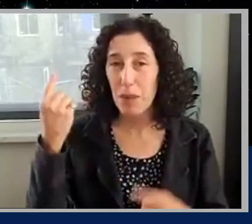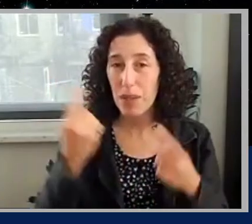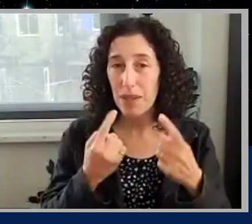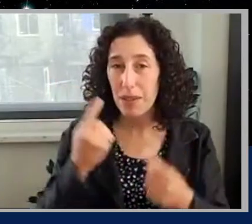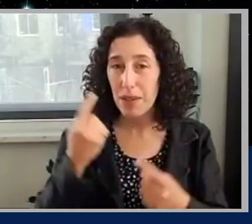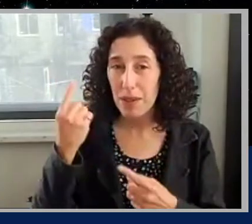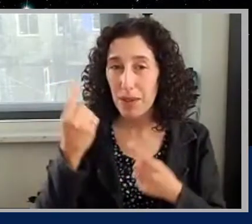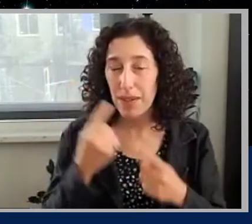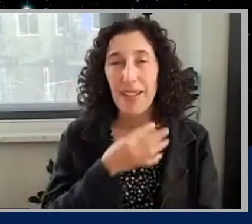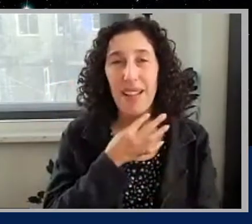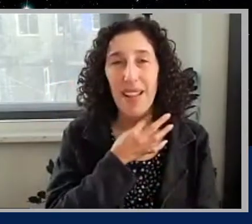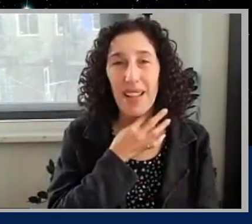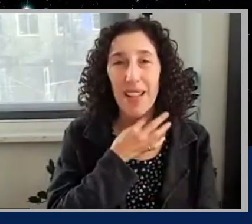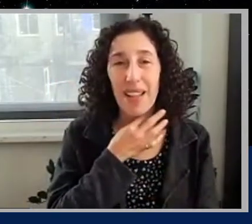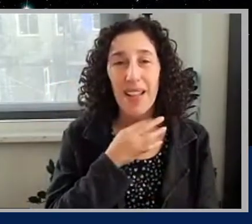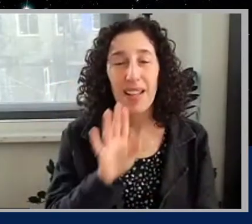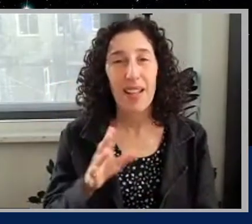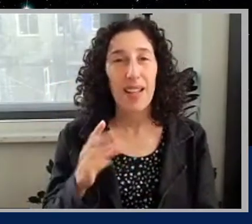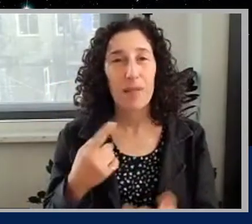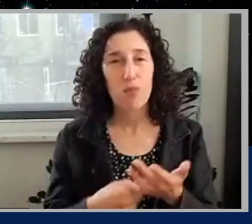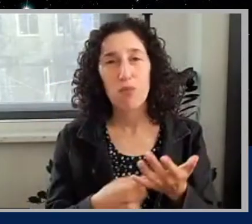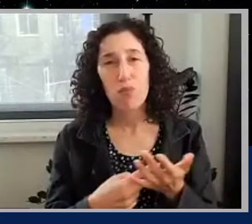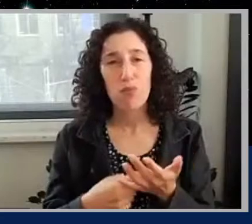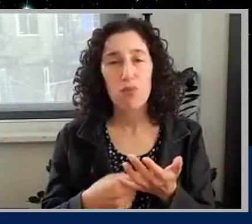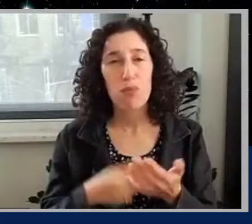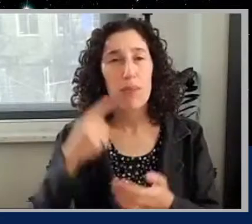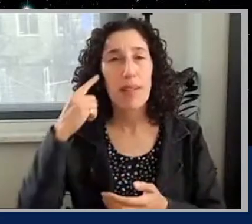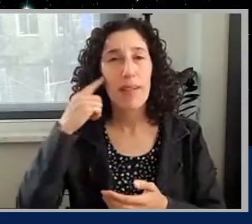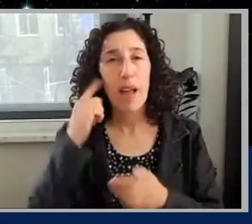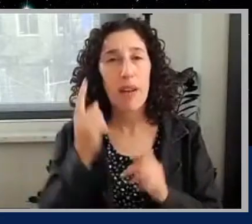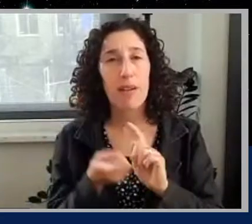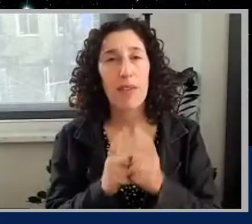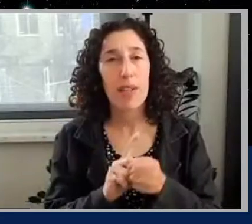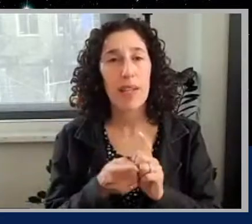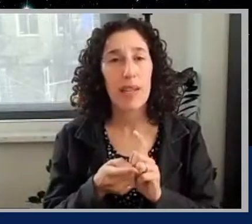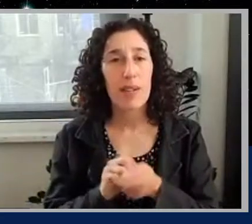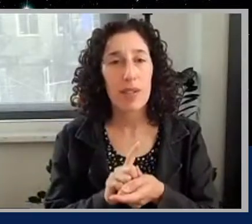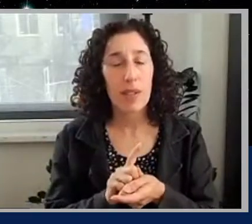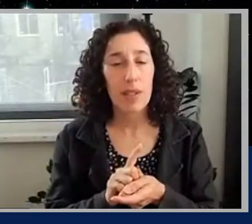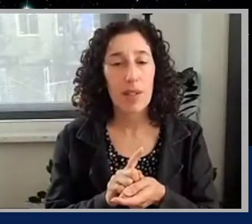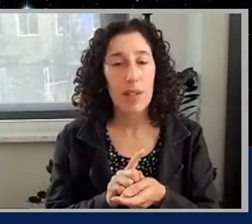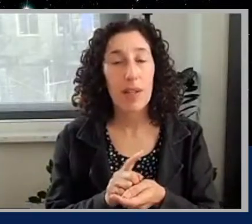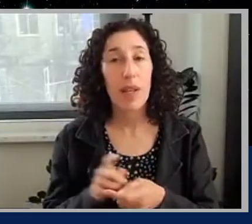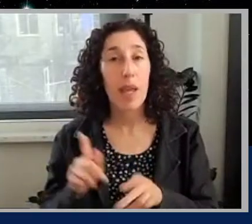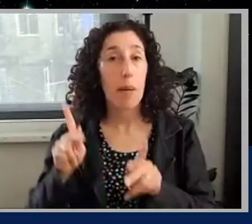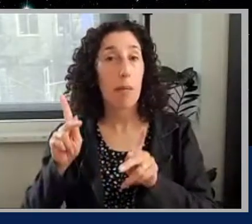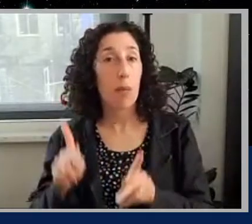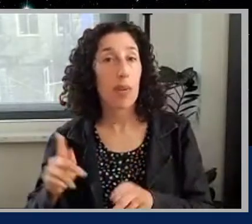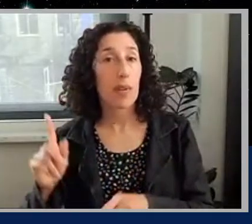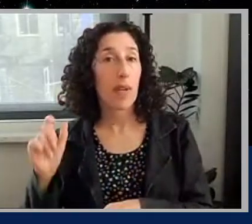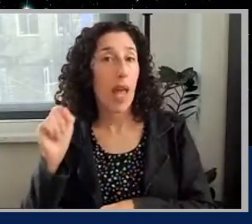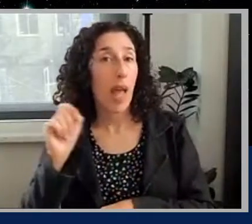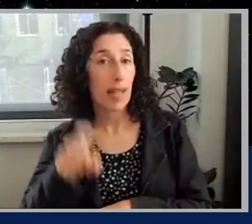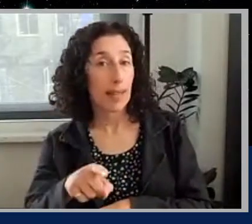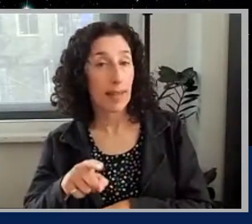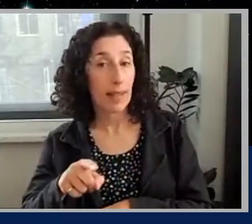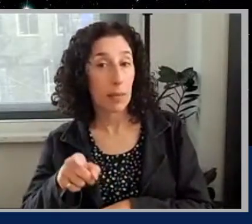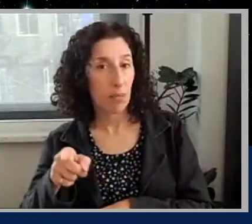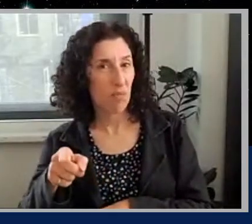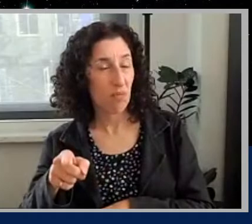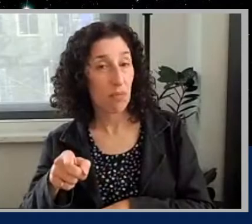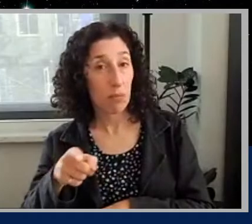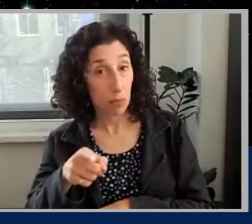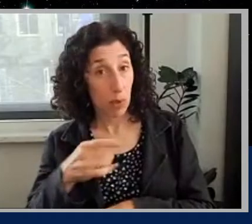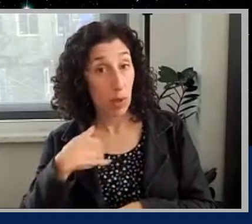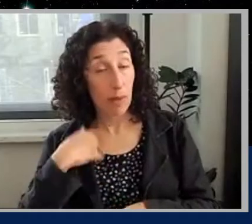the sonification, and there was a question in chat from Gwen asking if there were any international standards on this yet